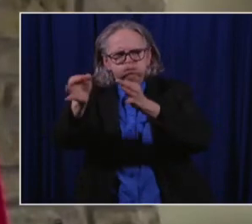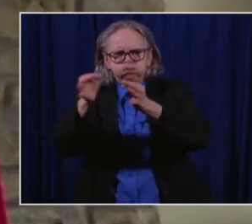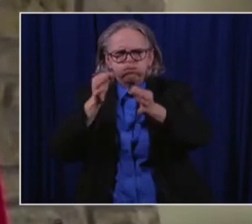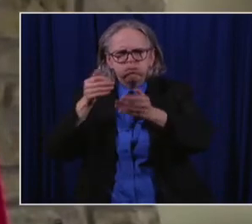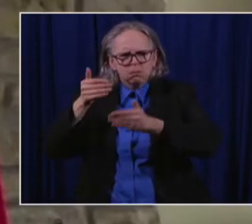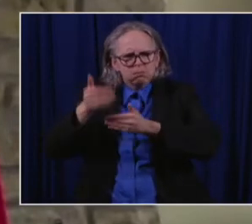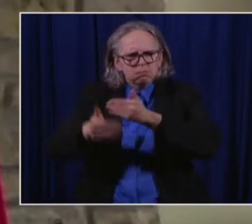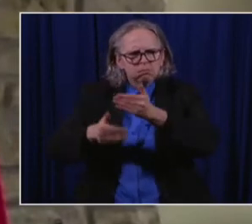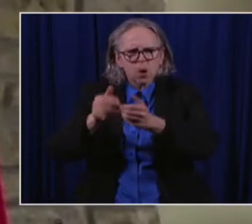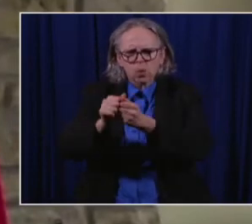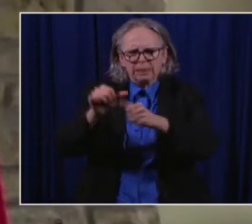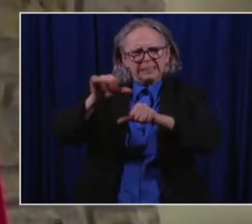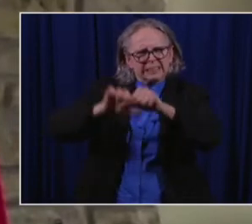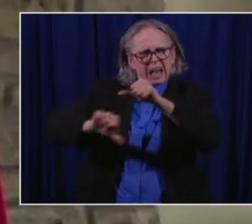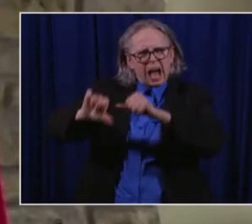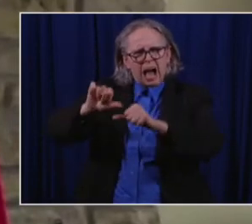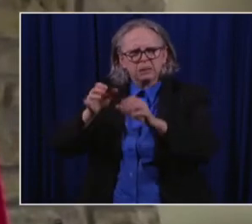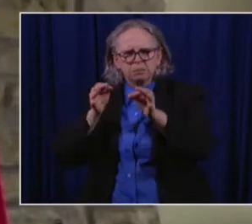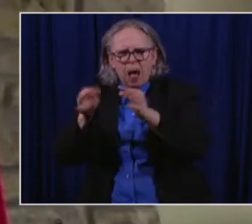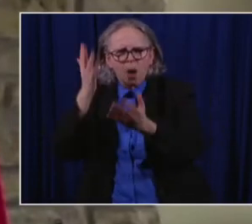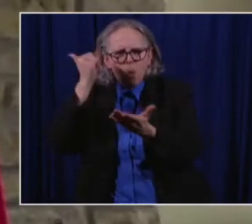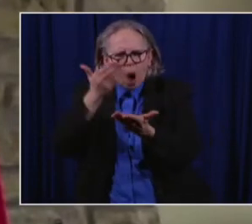gone through.